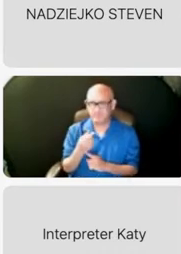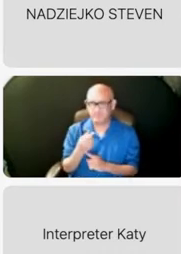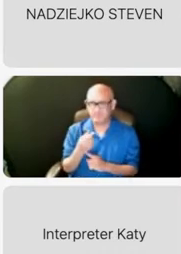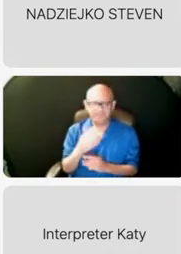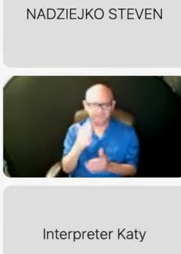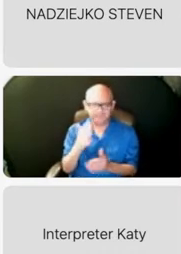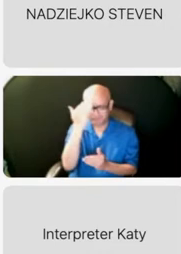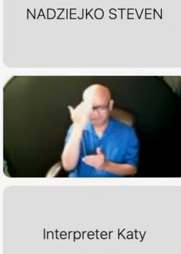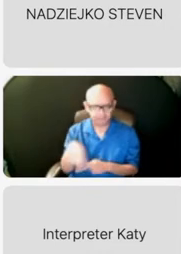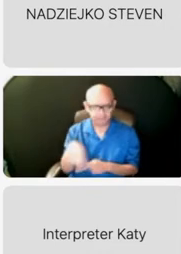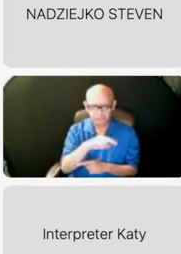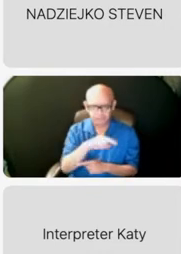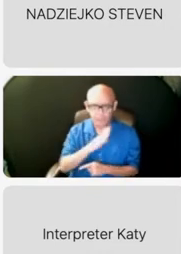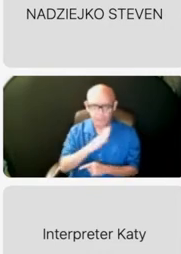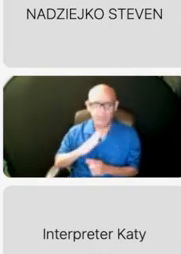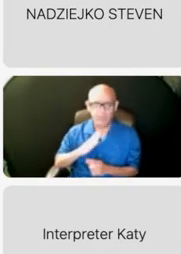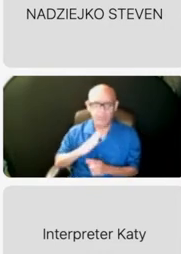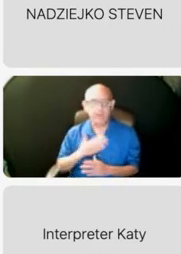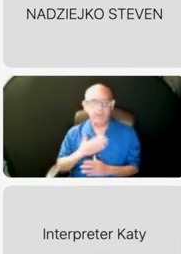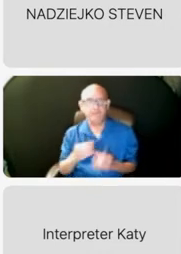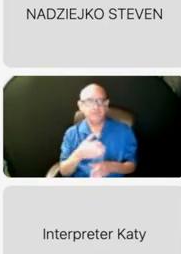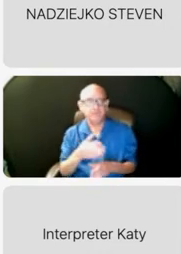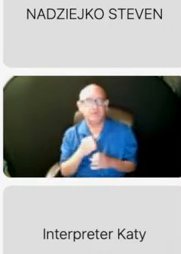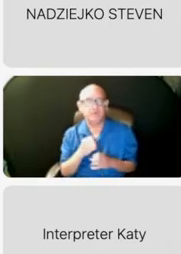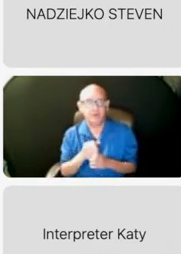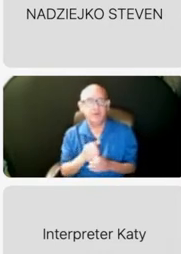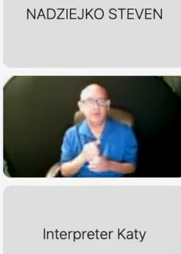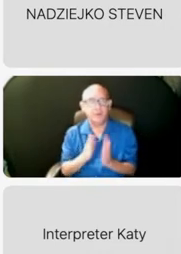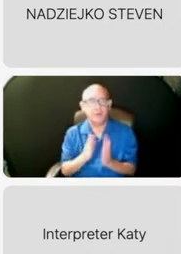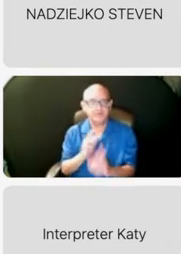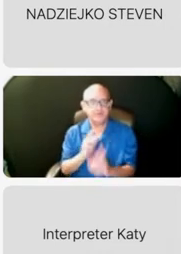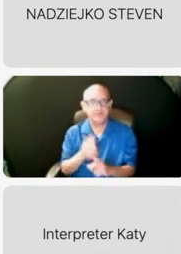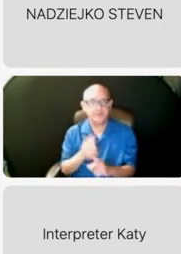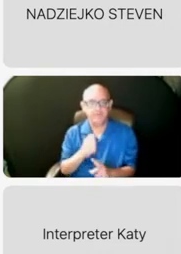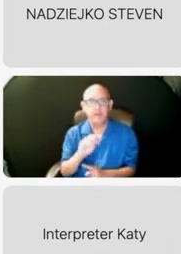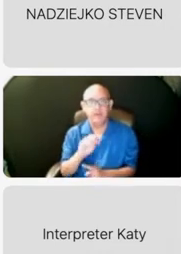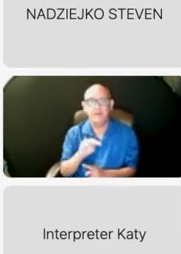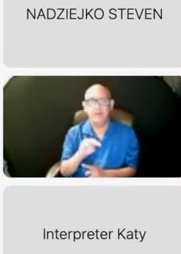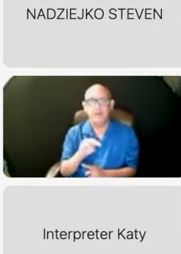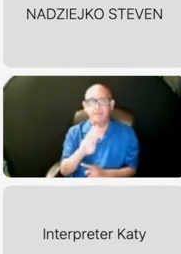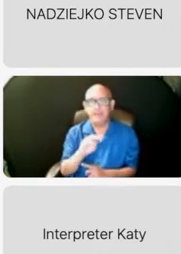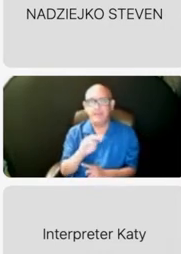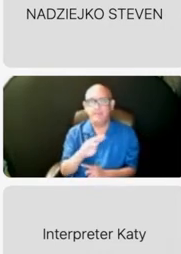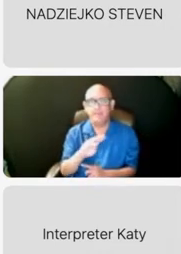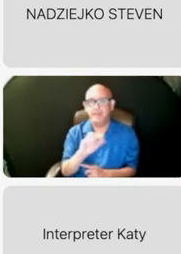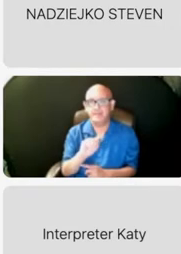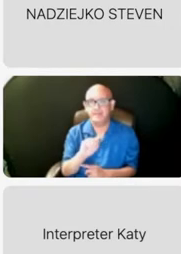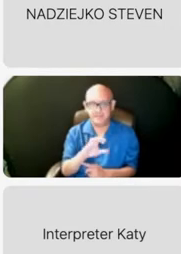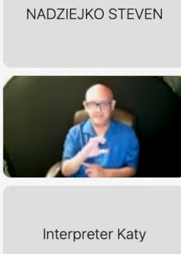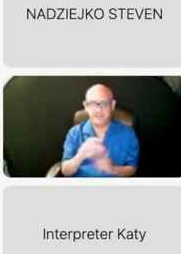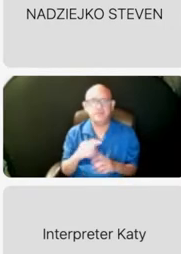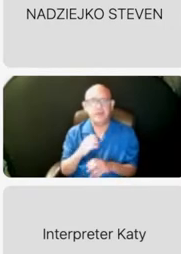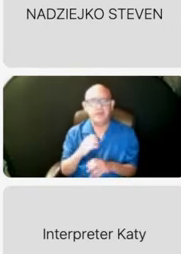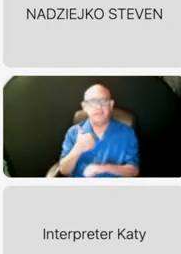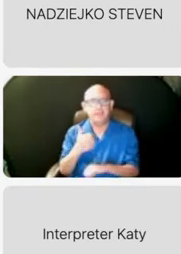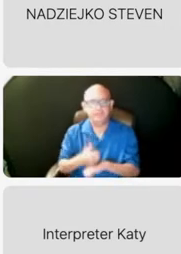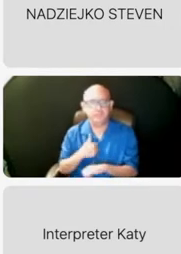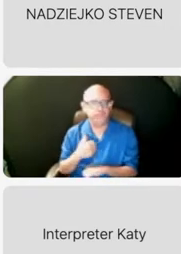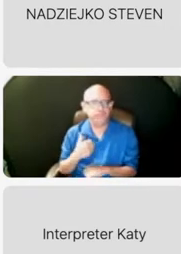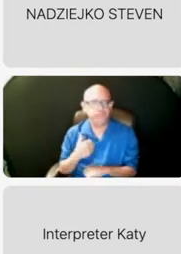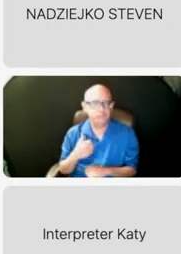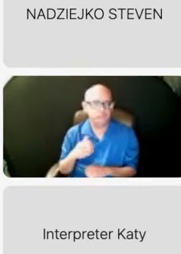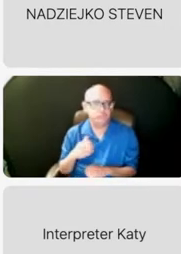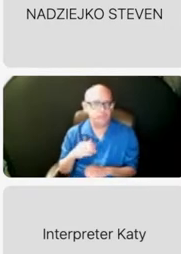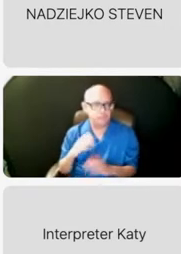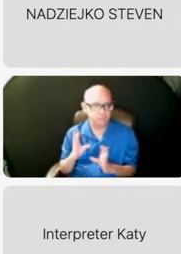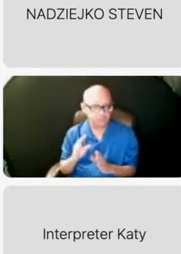my office received a request from the bloomington mac to schedule a bridge committee meeting so i'd like to ask the board members and